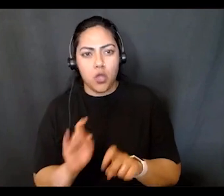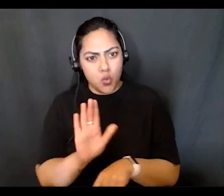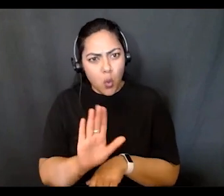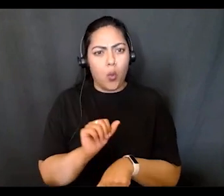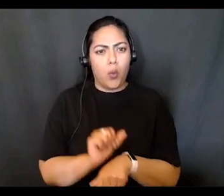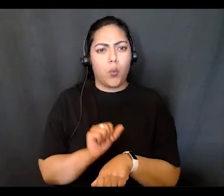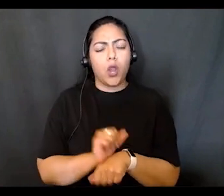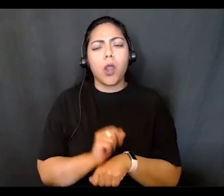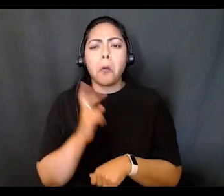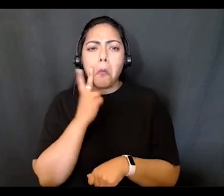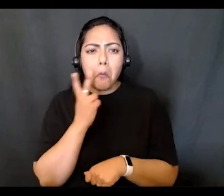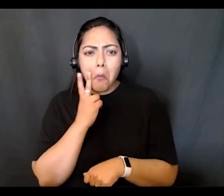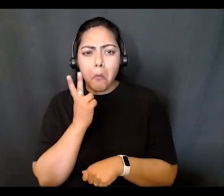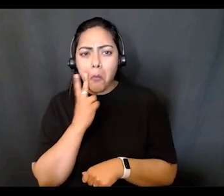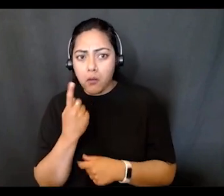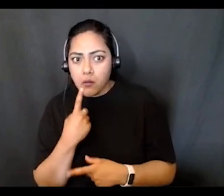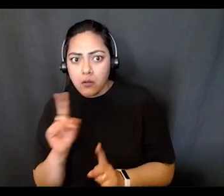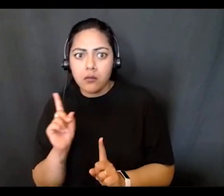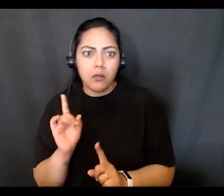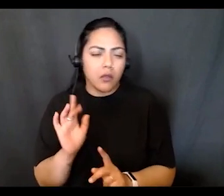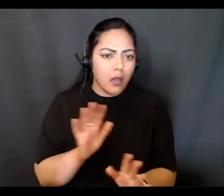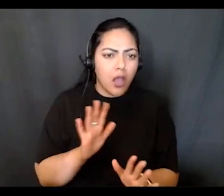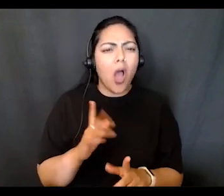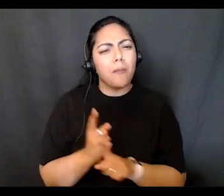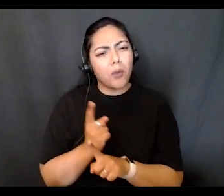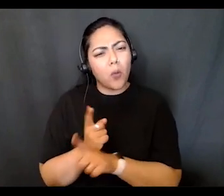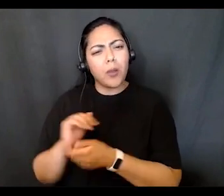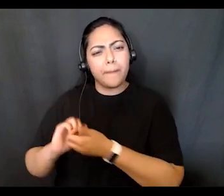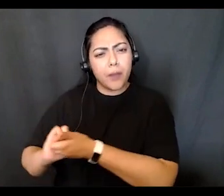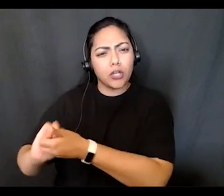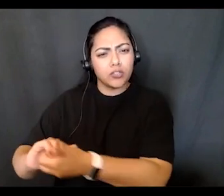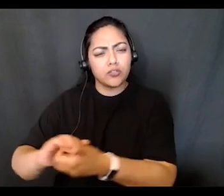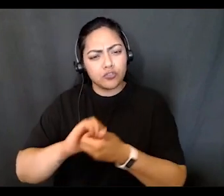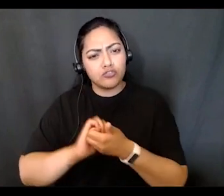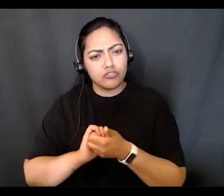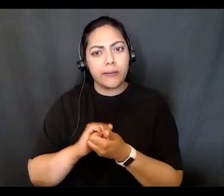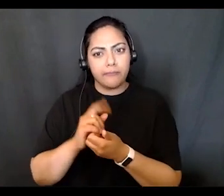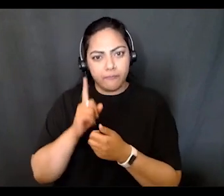work, in, with the appropriate, partnerships required